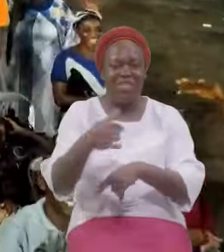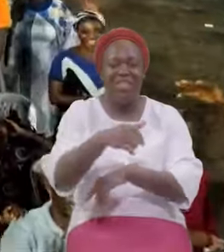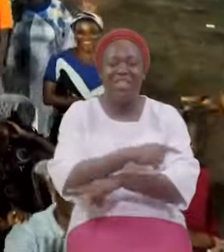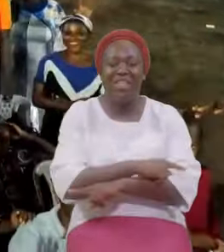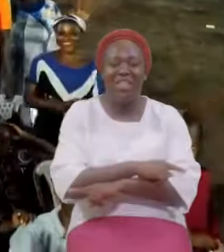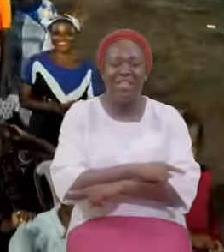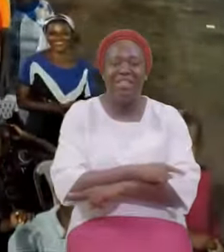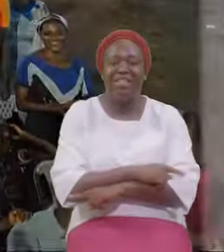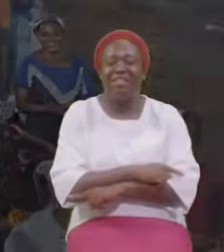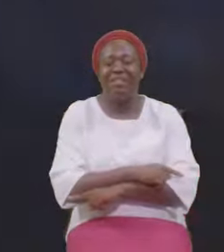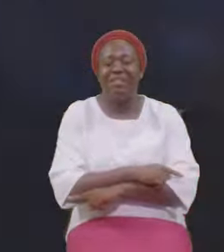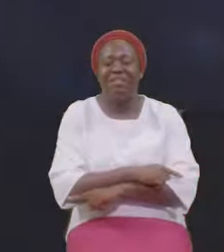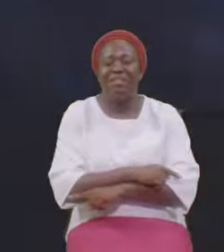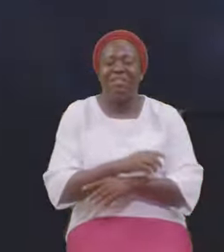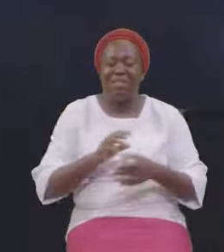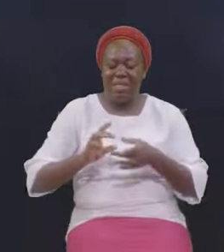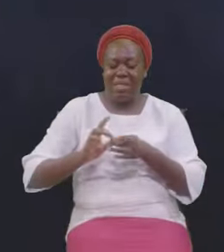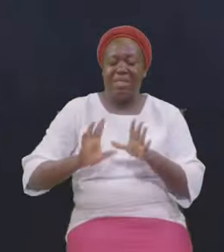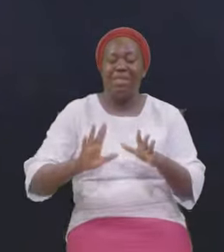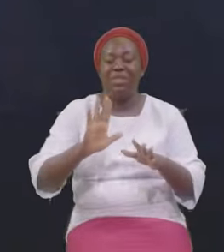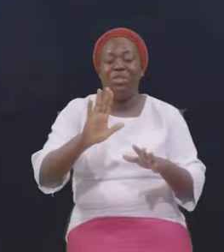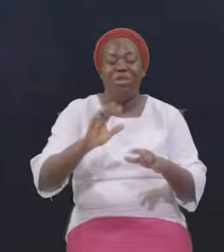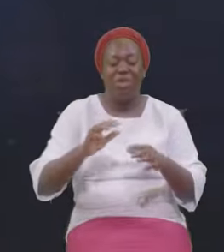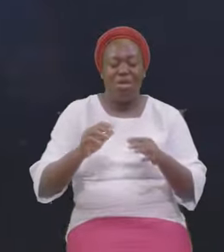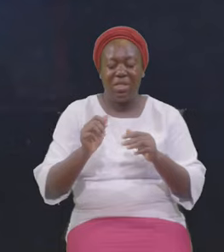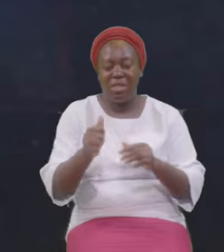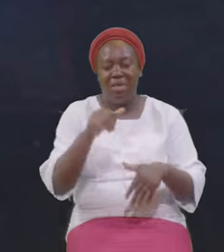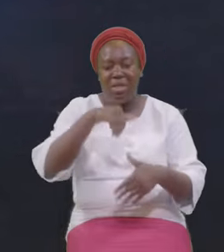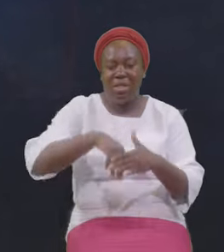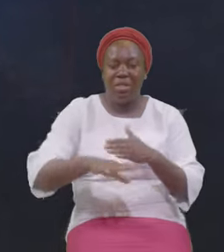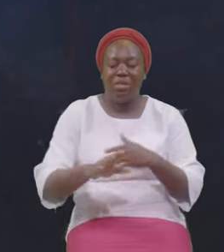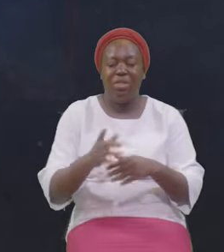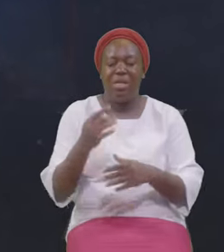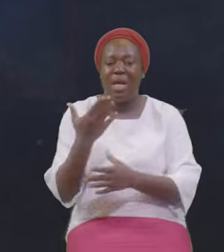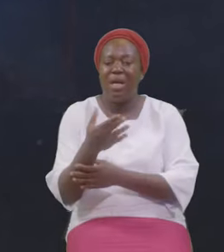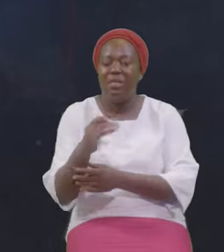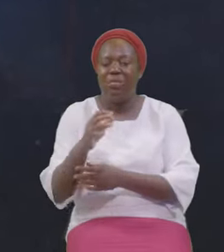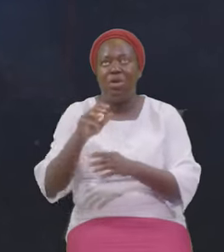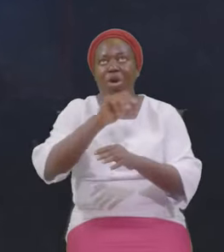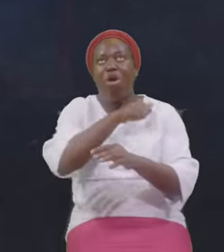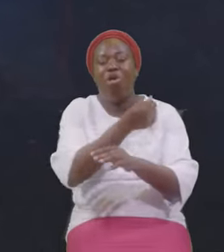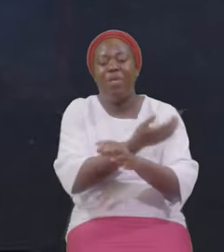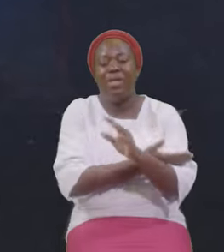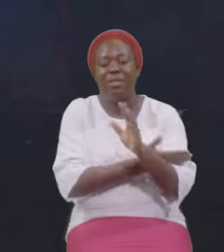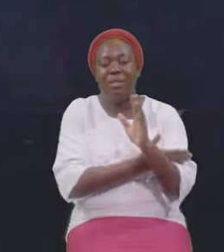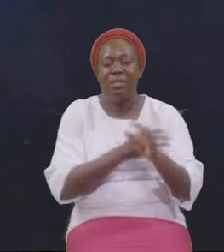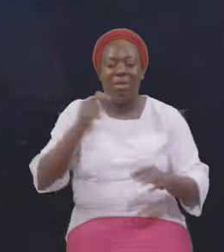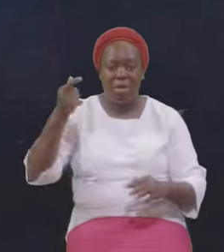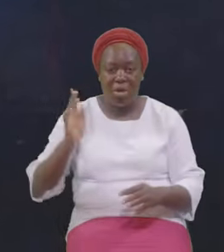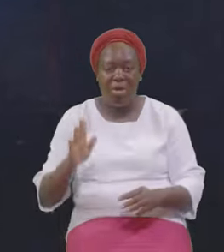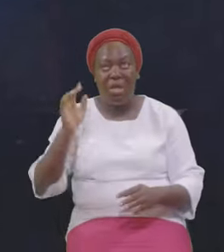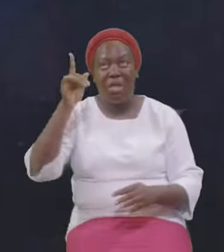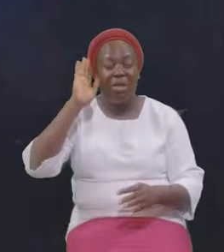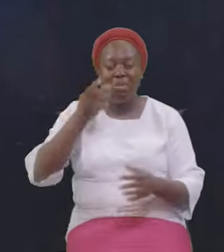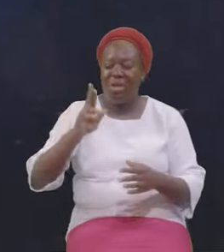Release yourself into the hands of the Almighty God. He will rewrite the story of